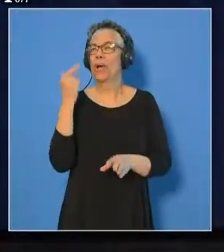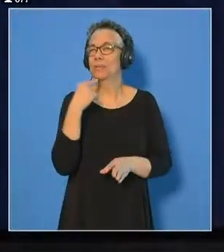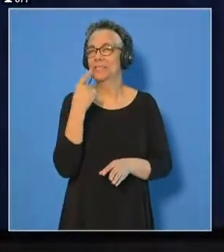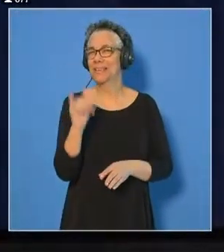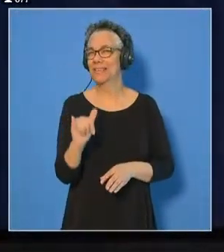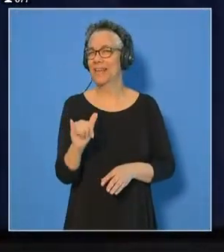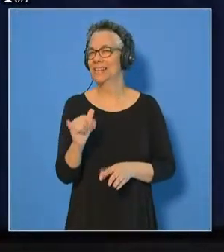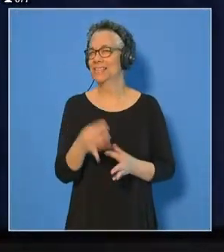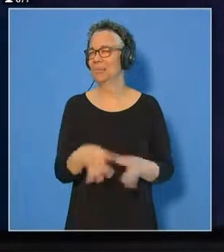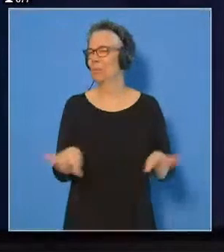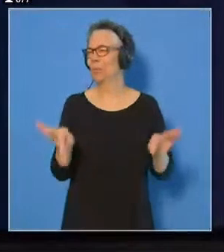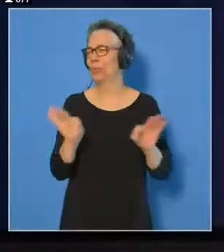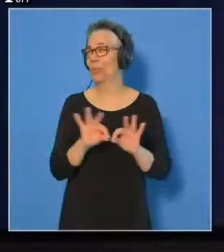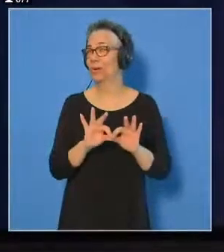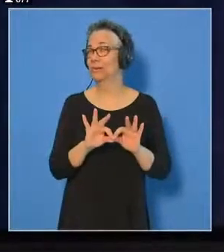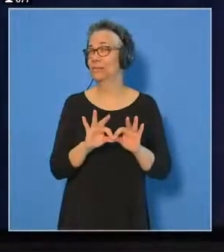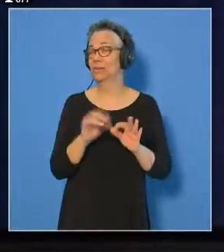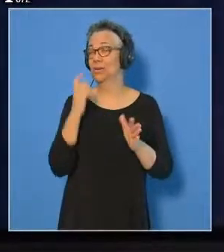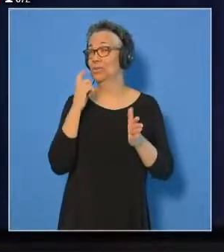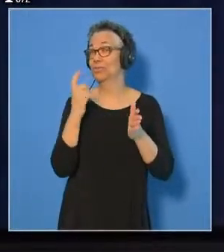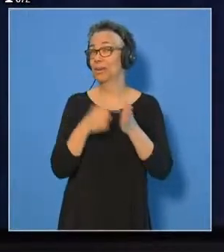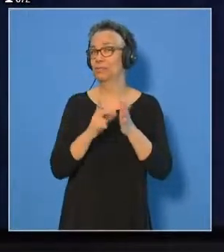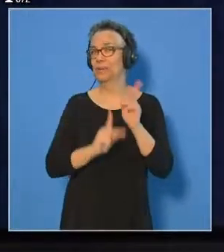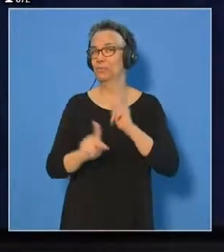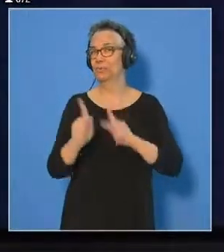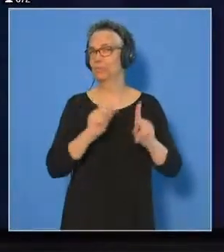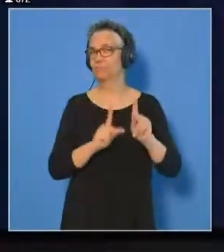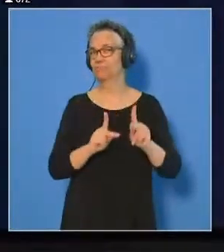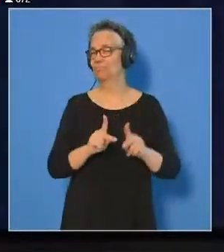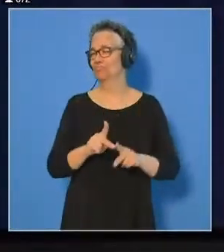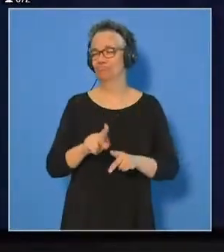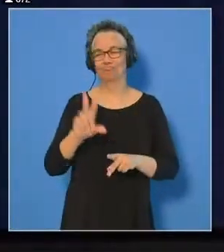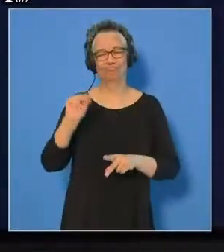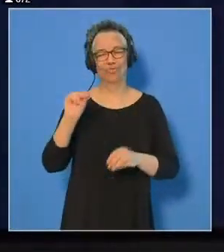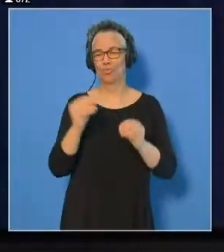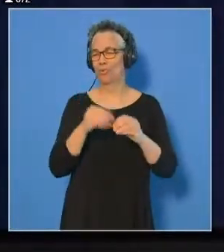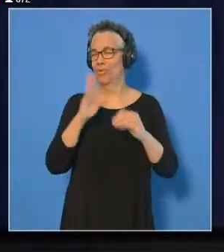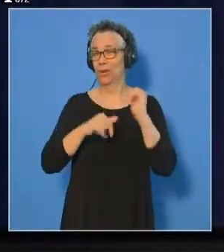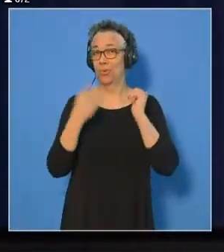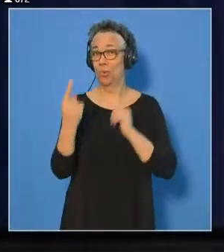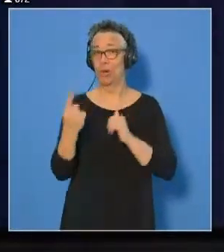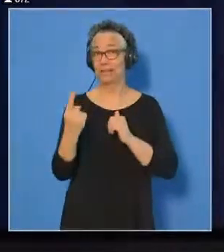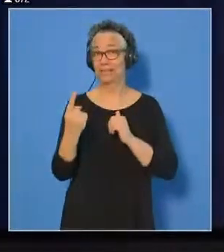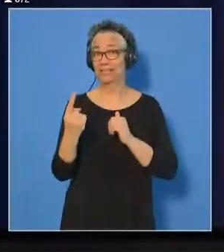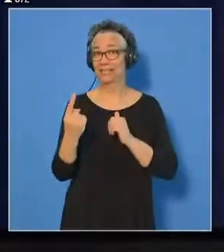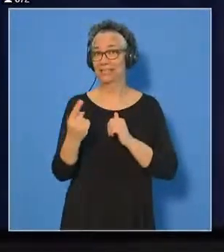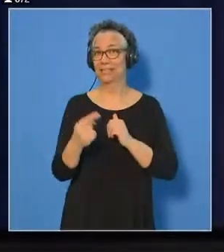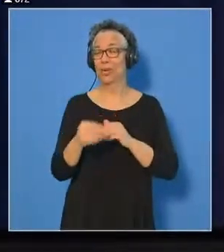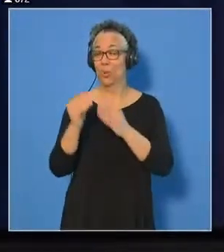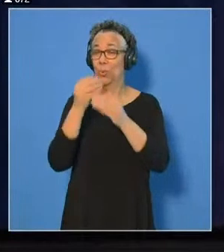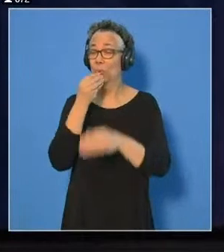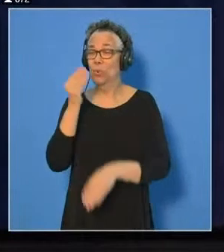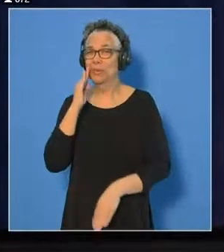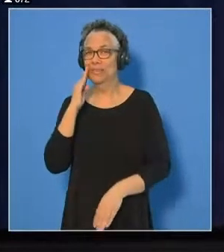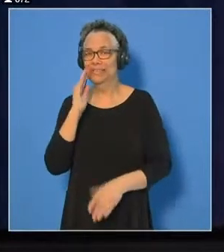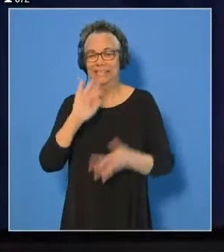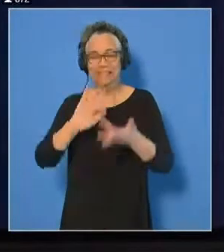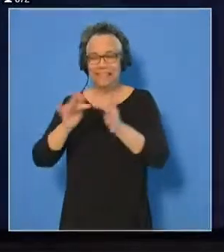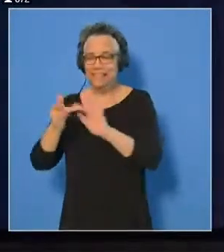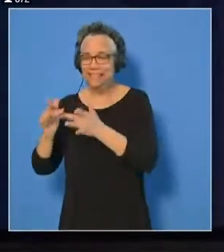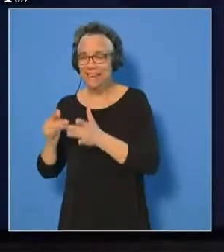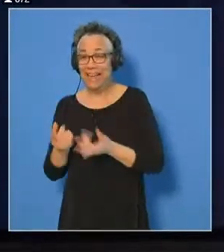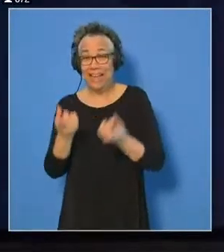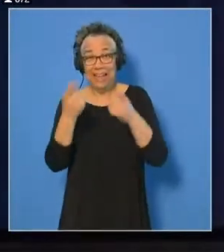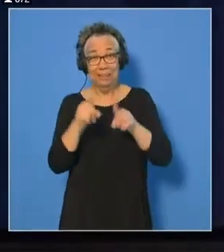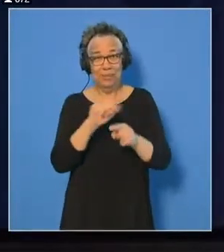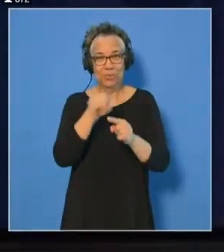it's important to recognize persons from not more than one household. Transmission risk happens when you have persons that are intermixing from